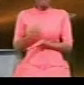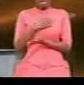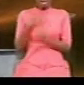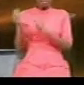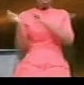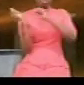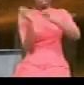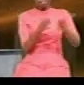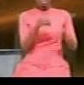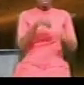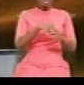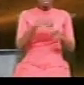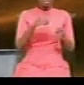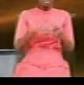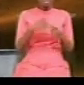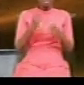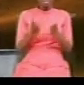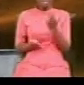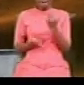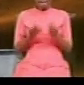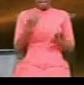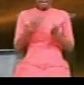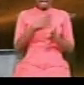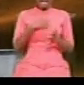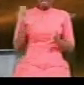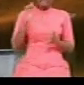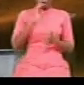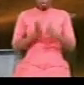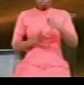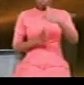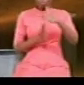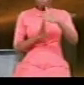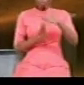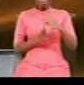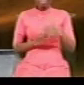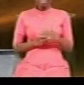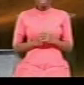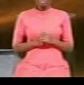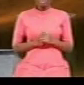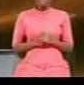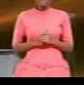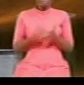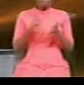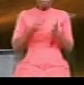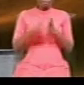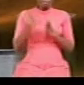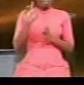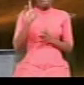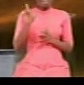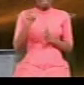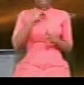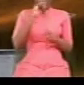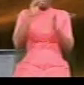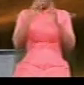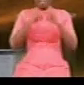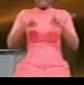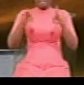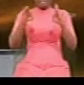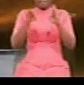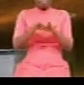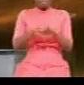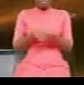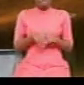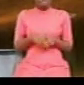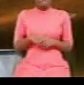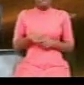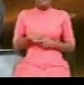them, and cast them into the fire, and they are burned. Verse 8 is very